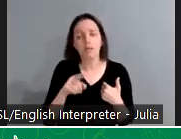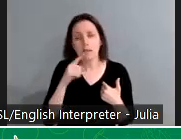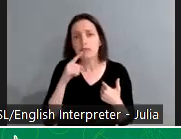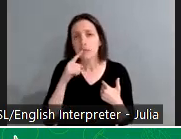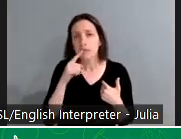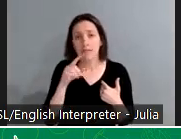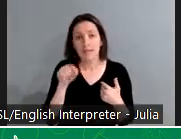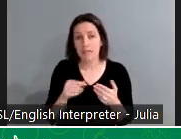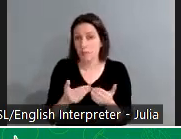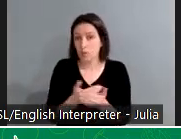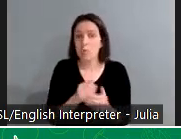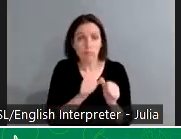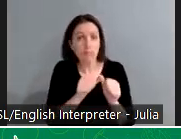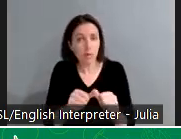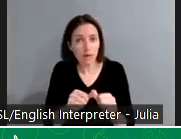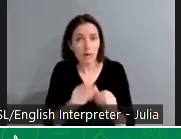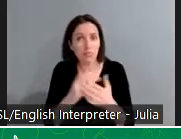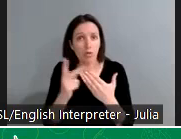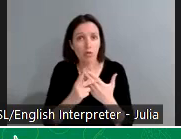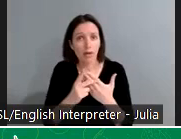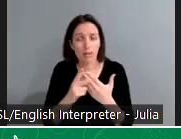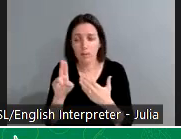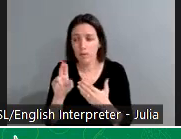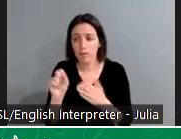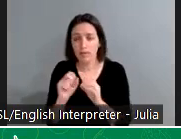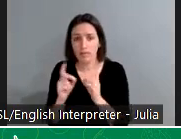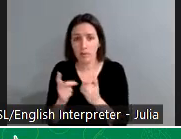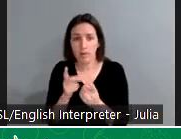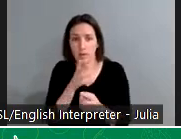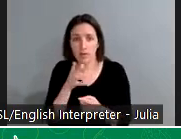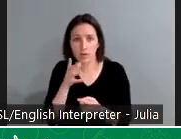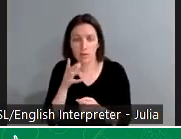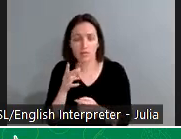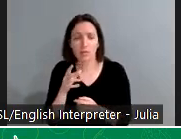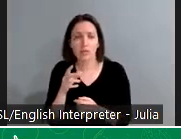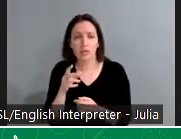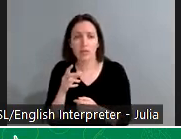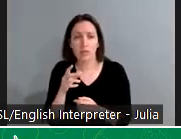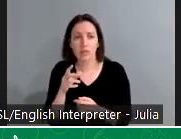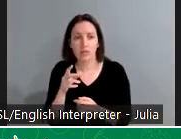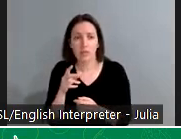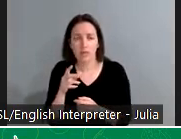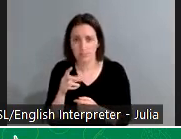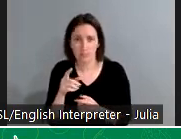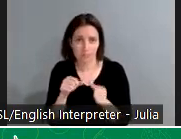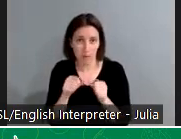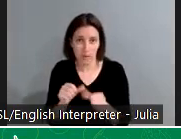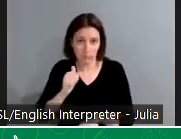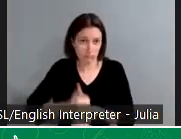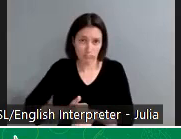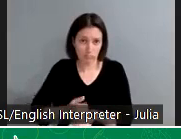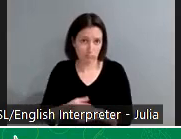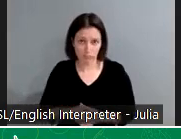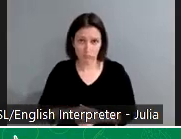new permanent program that's authorized by the U.S. Department of Agriculture. So it is permanent. So it's going to